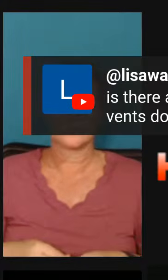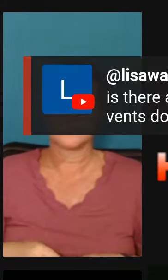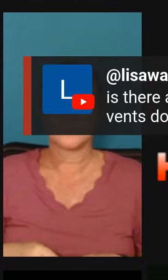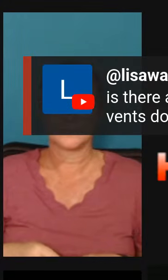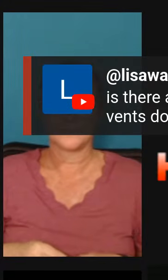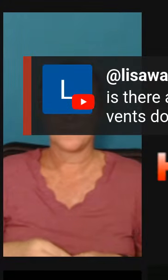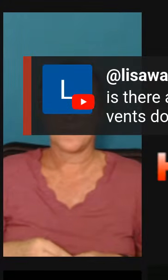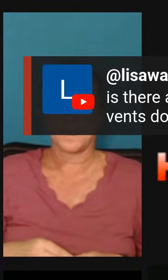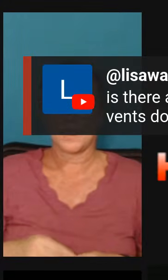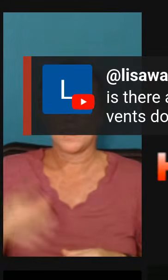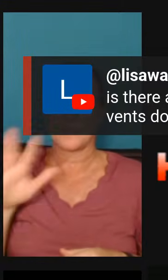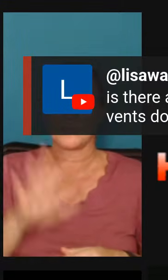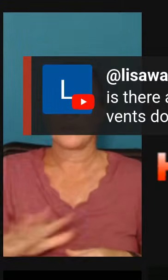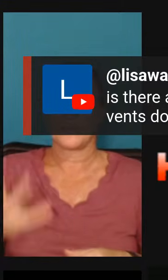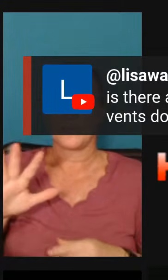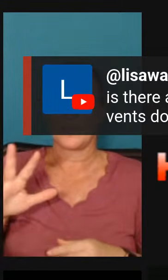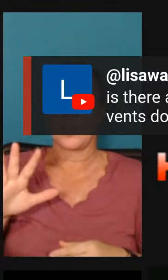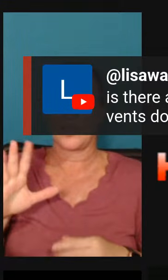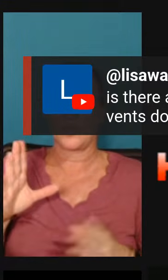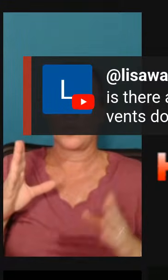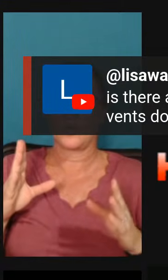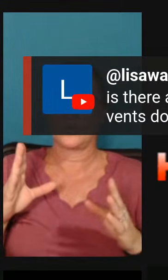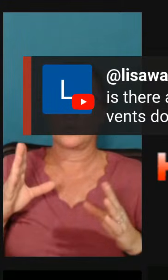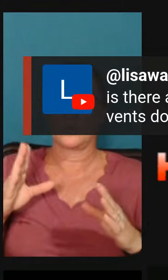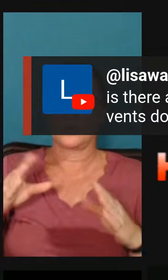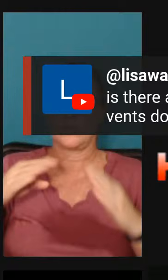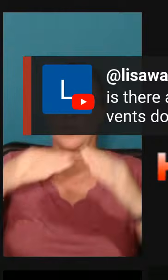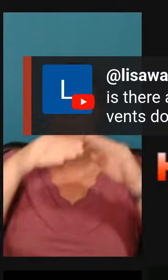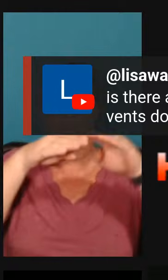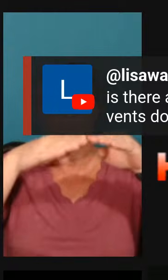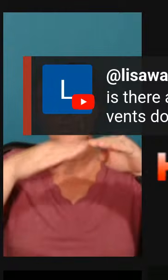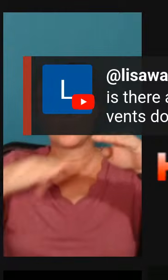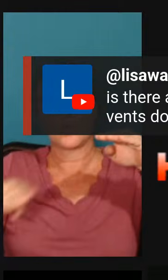Is there an approximate degree of slope from the vents down to the crater floor?